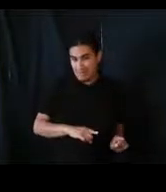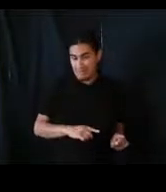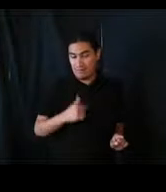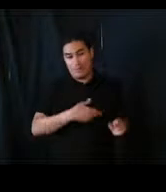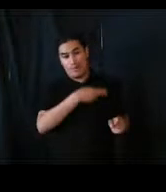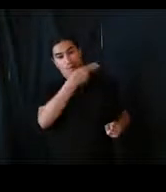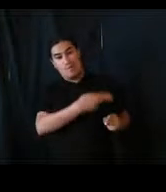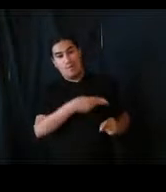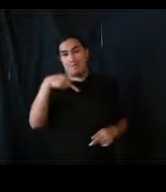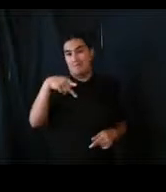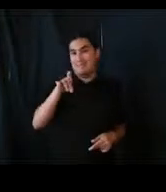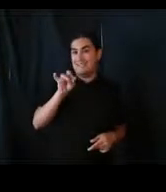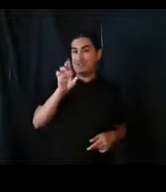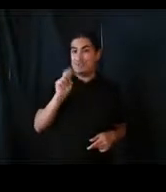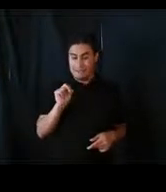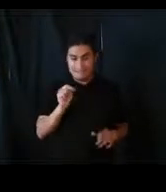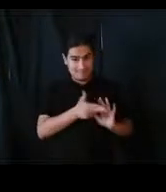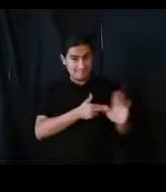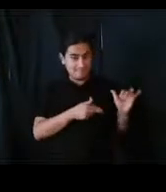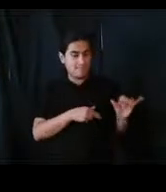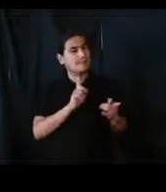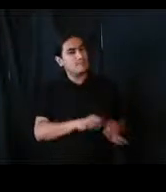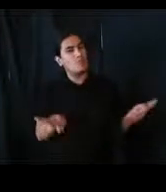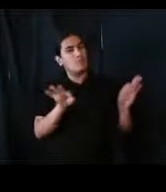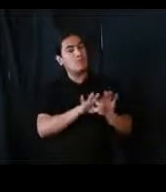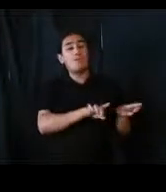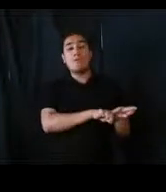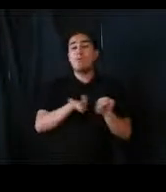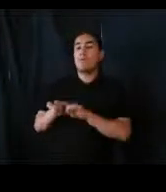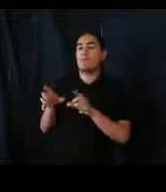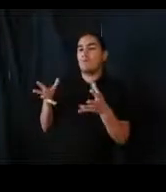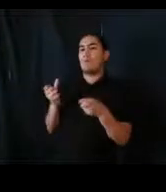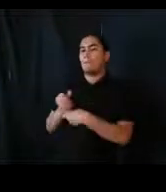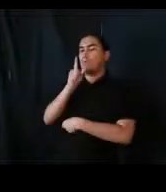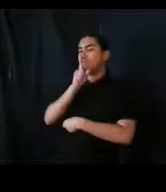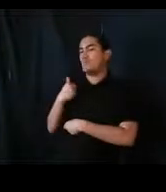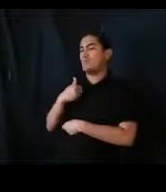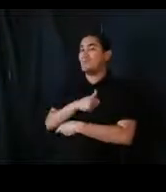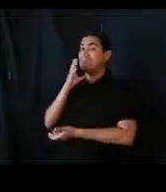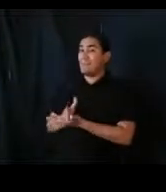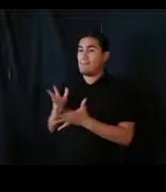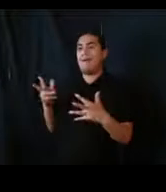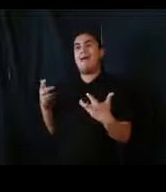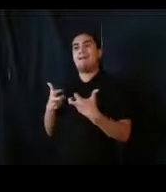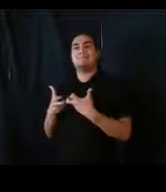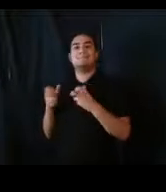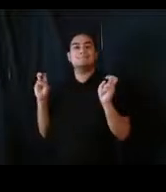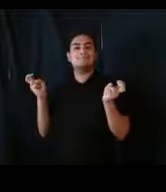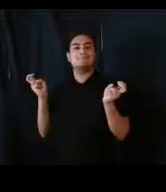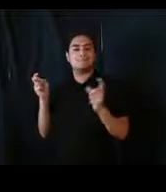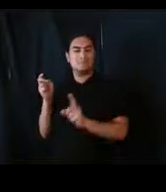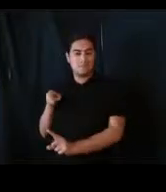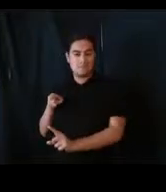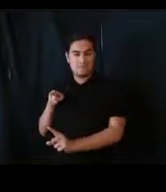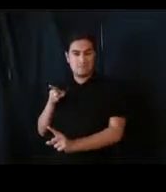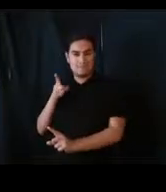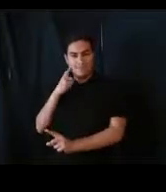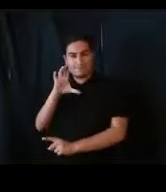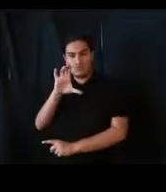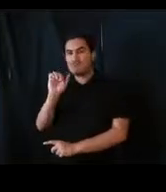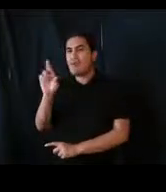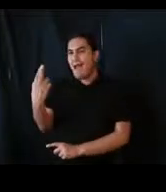pedestrian uh the other thing i want to make sure we stop people don't call them are accidents because they're crashes they're